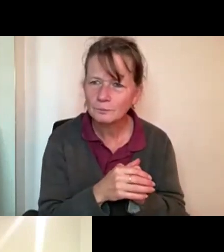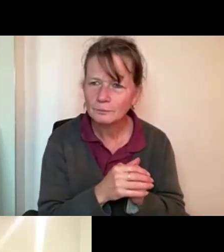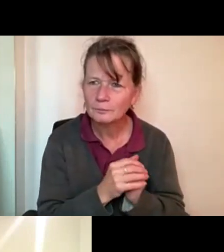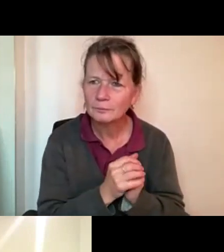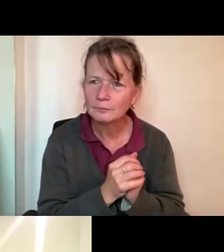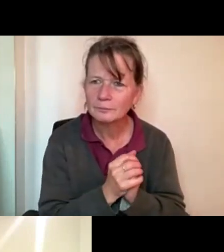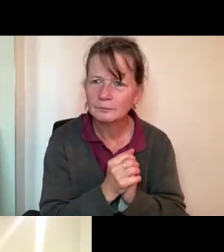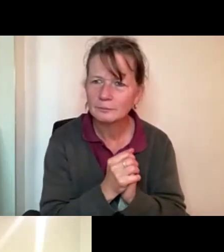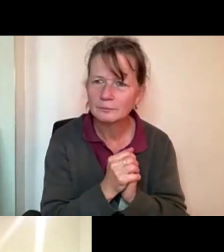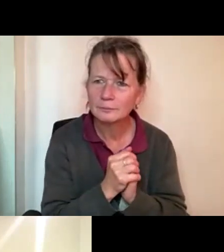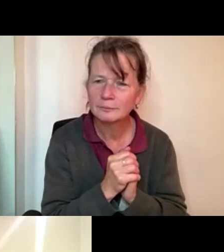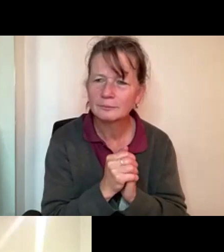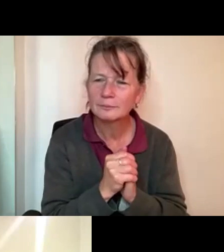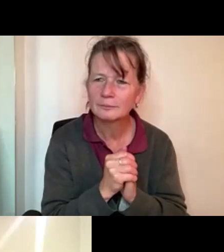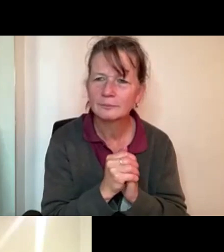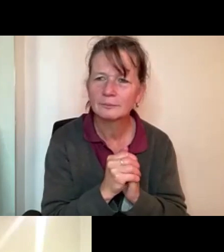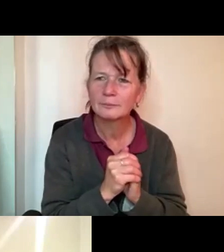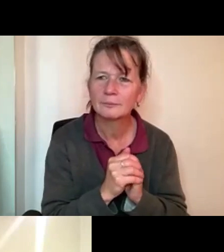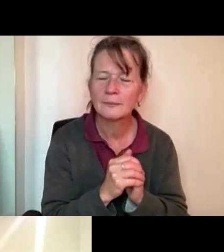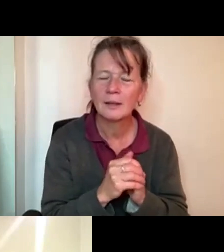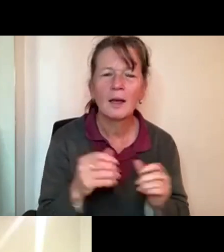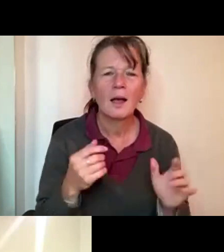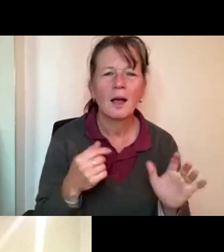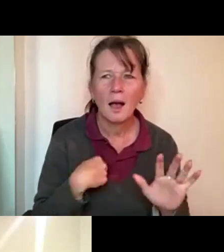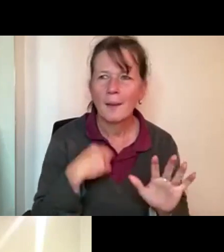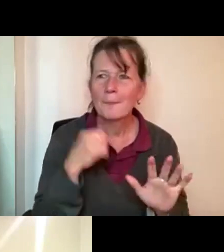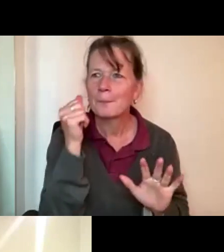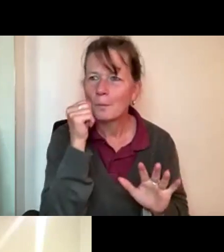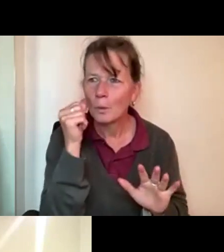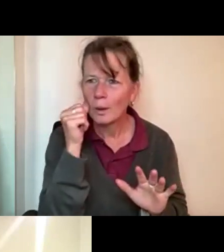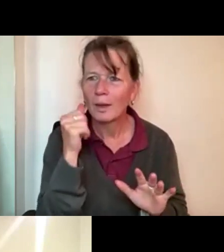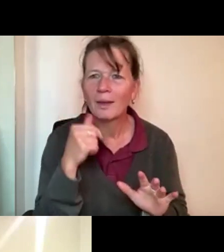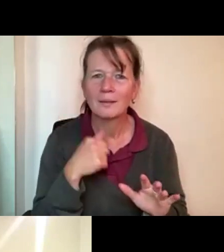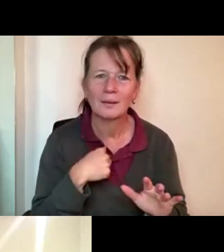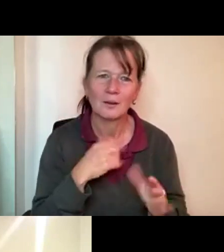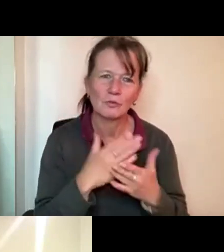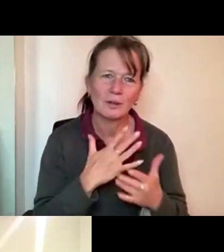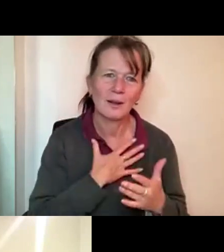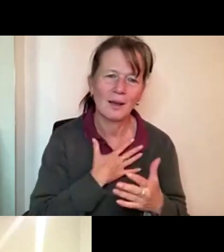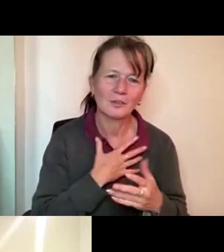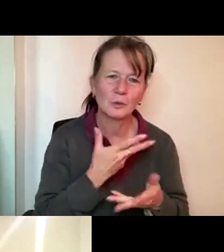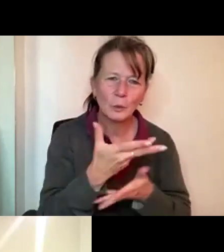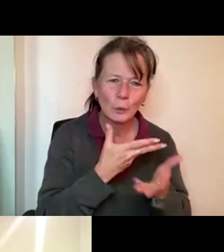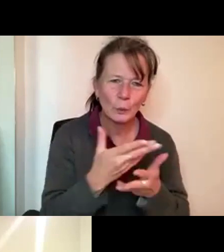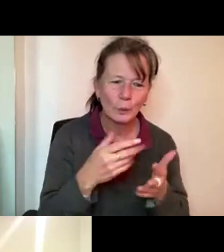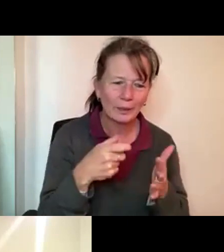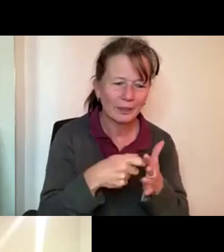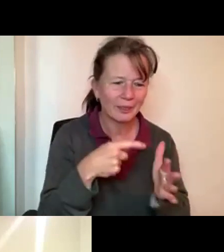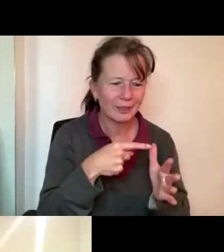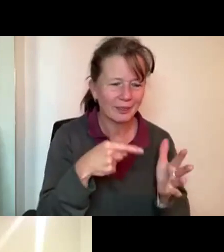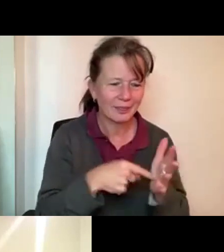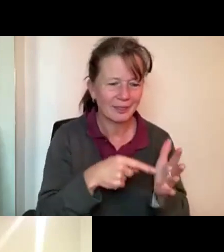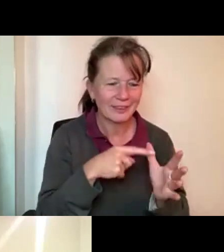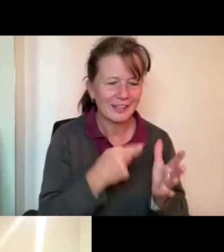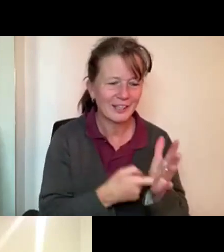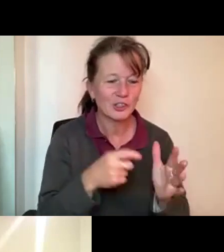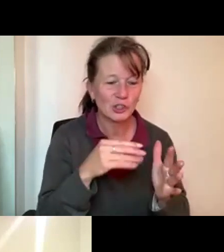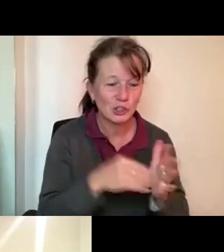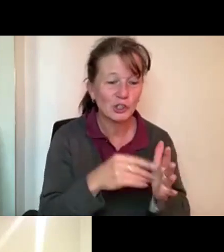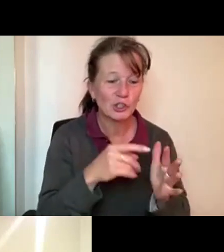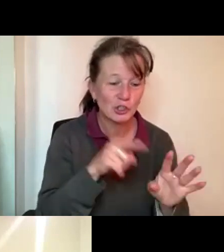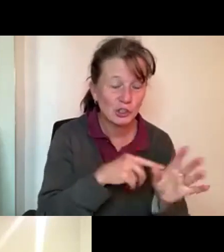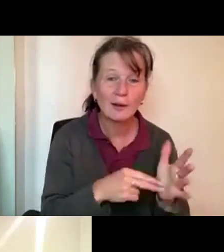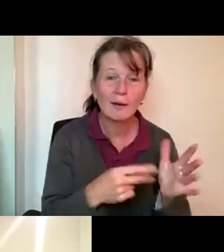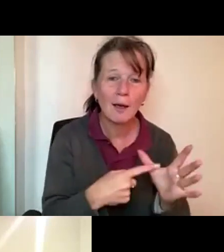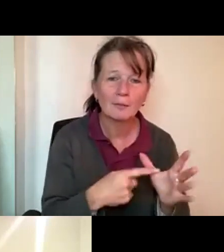with female artists. I'm aware that I would really like to talk to Katarzyna. Hello,